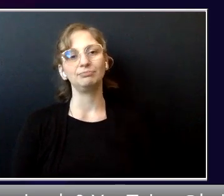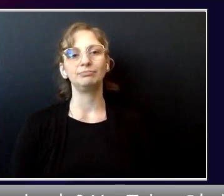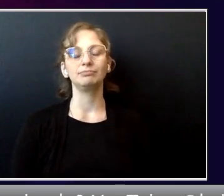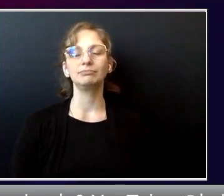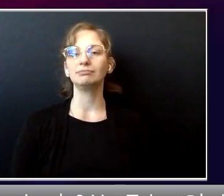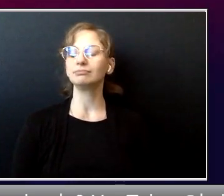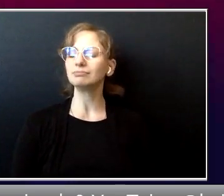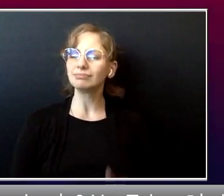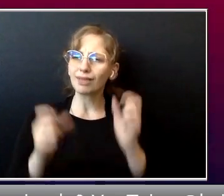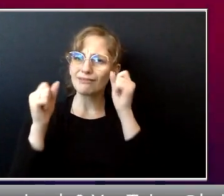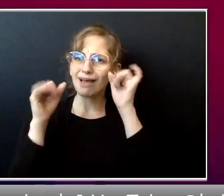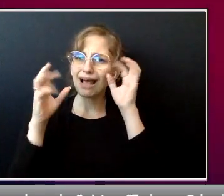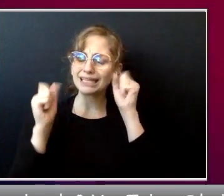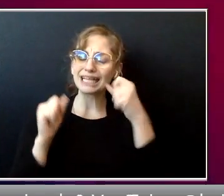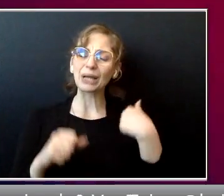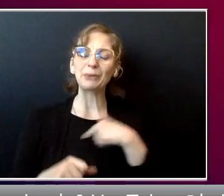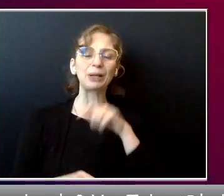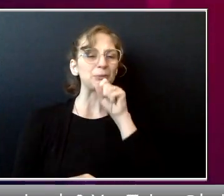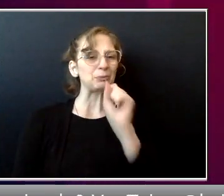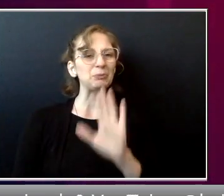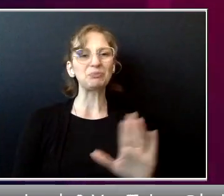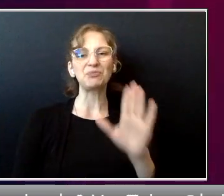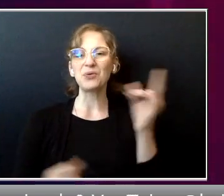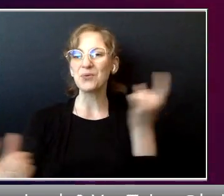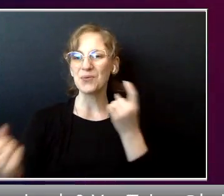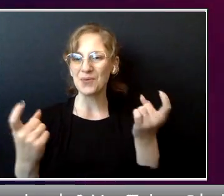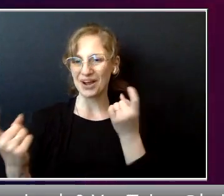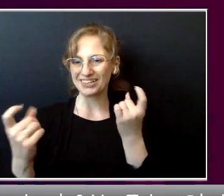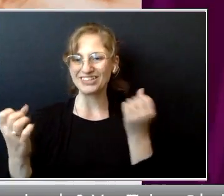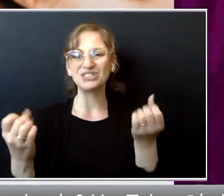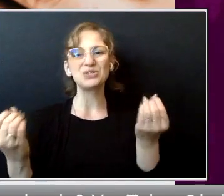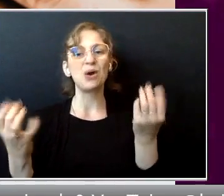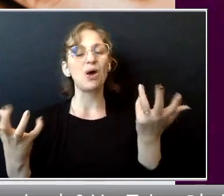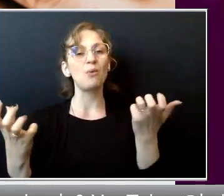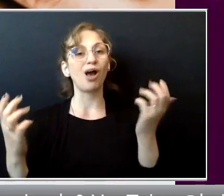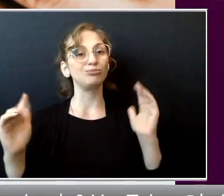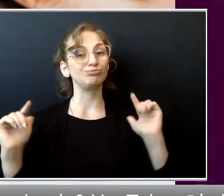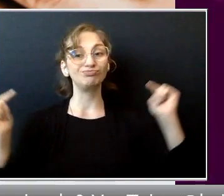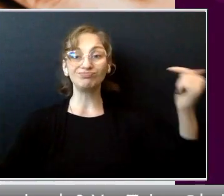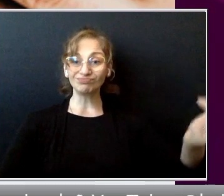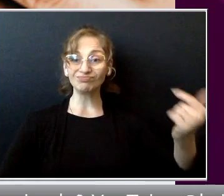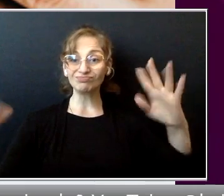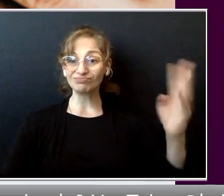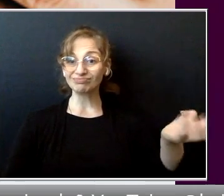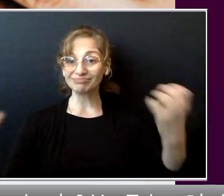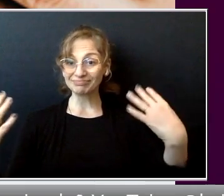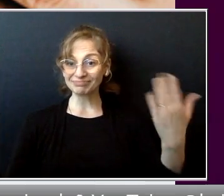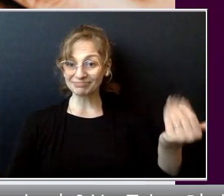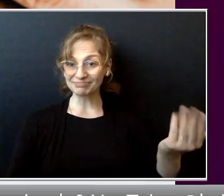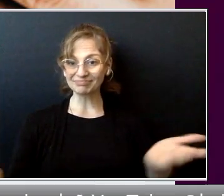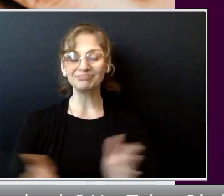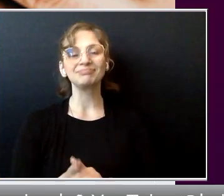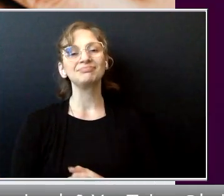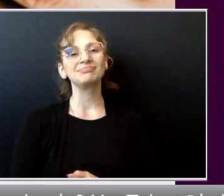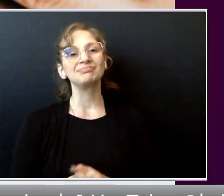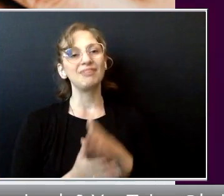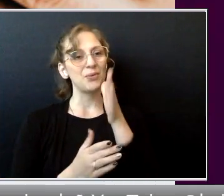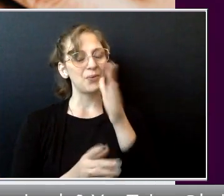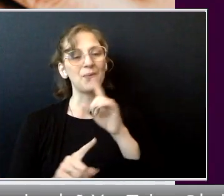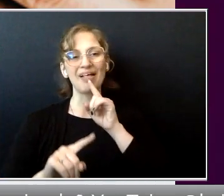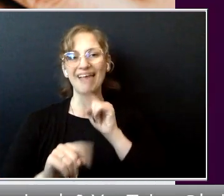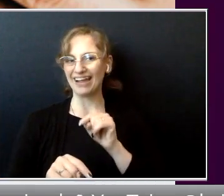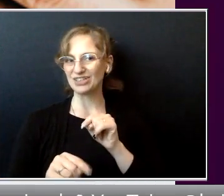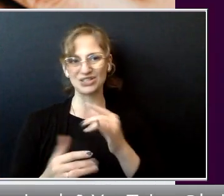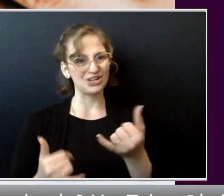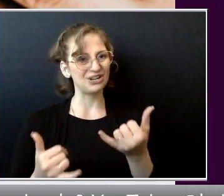we love getting questions from our community, so I want to open it up to our viewers because we love when you send our questions. We'll answer them in real time. Well, our doctors will answer